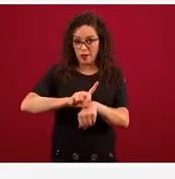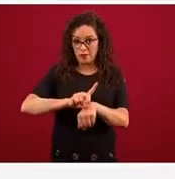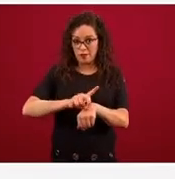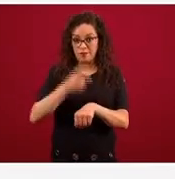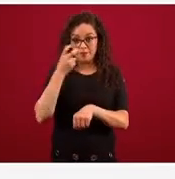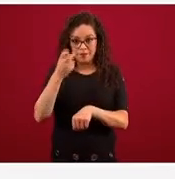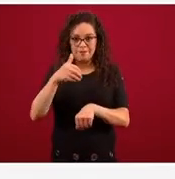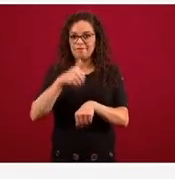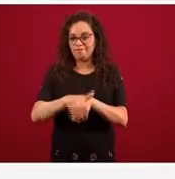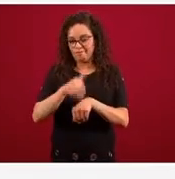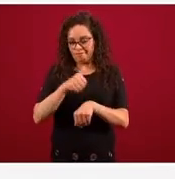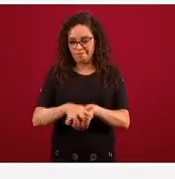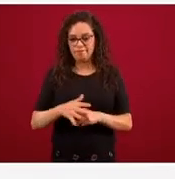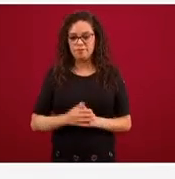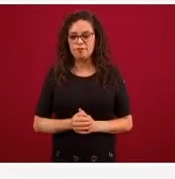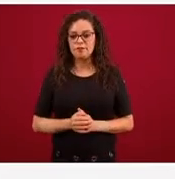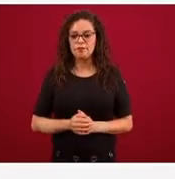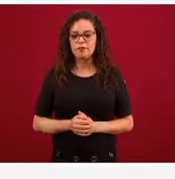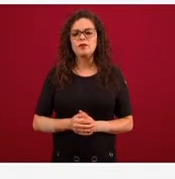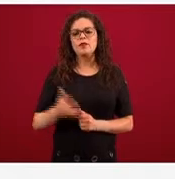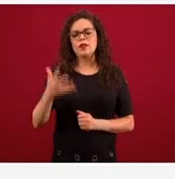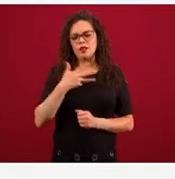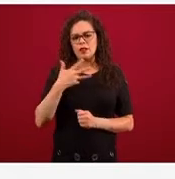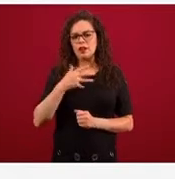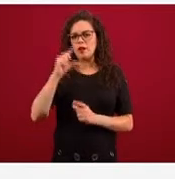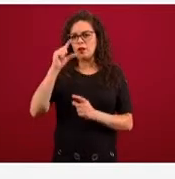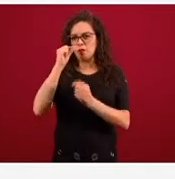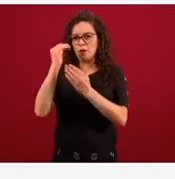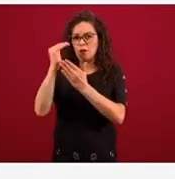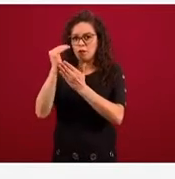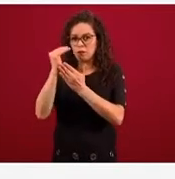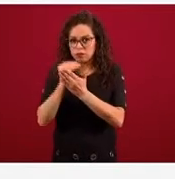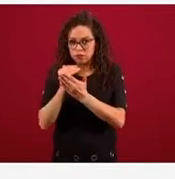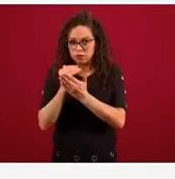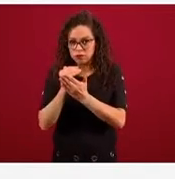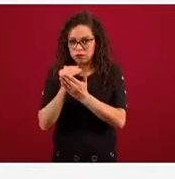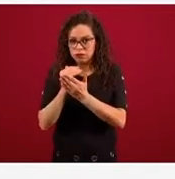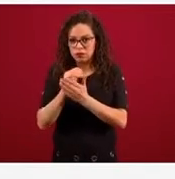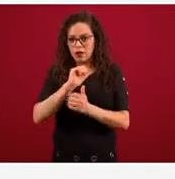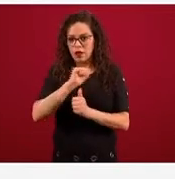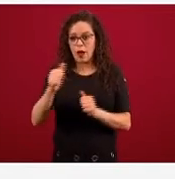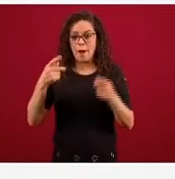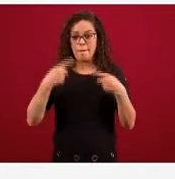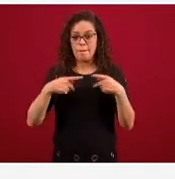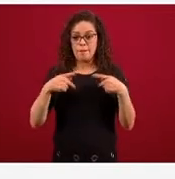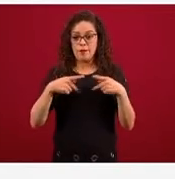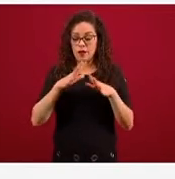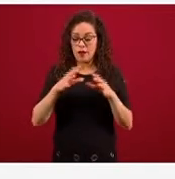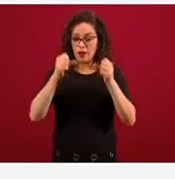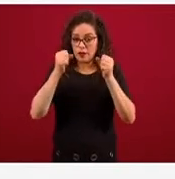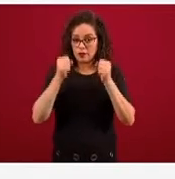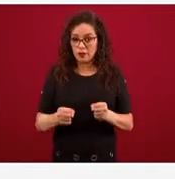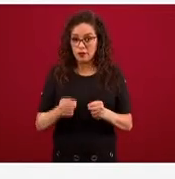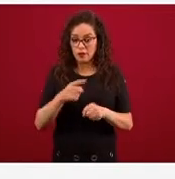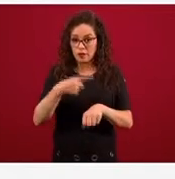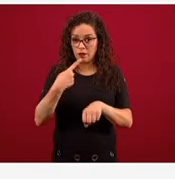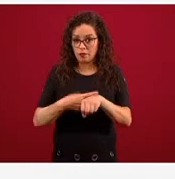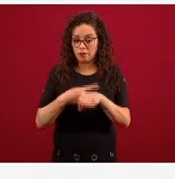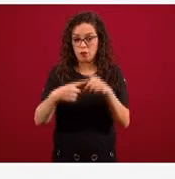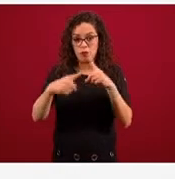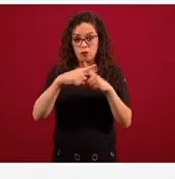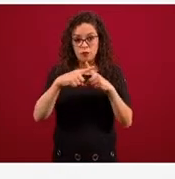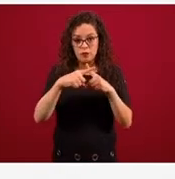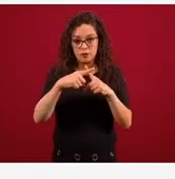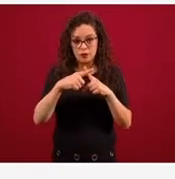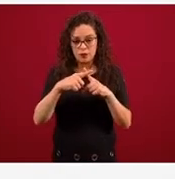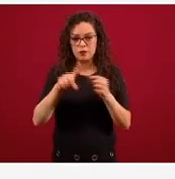24 tuvimos hours, we una did have a decrease disminución in the en la number of carga de casos confirmed cases confirmados, es decir, or las the personas number que of se reportaron people como who positivas